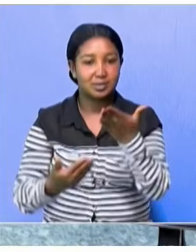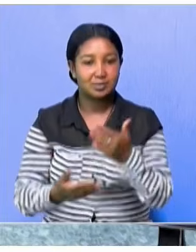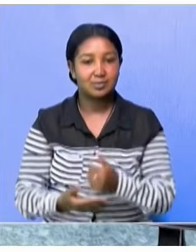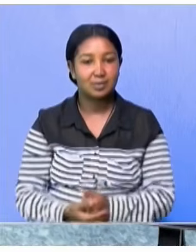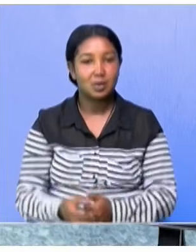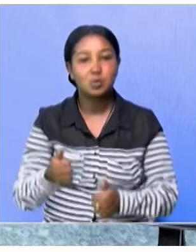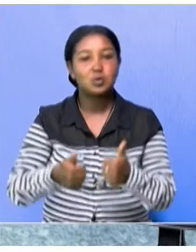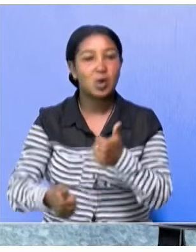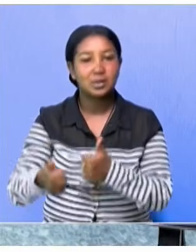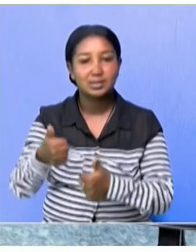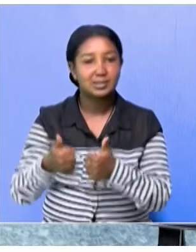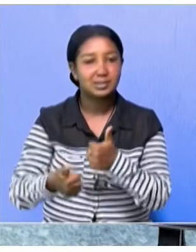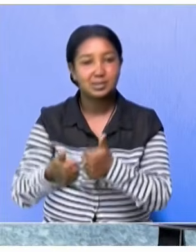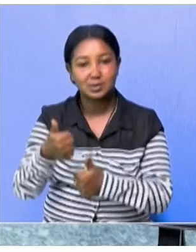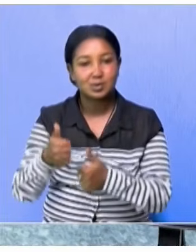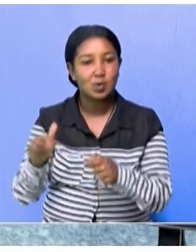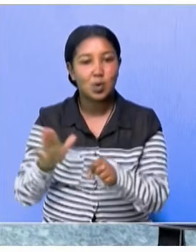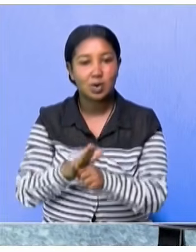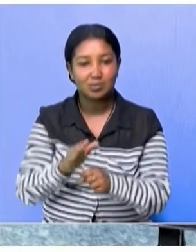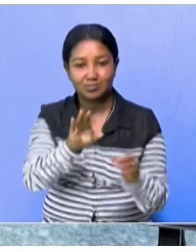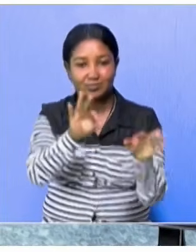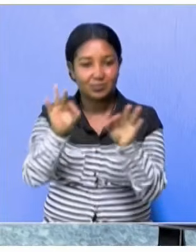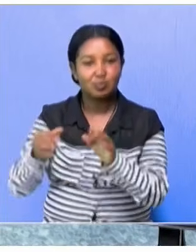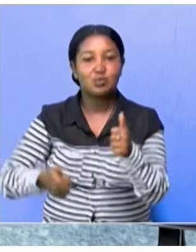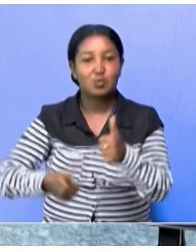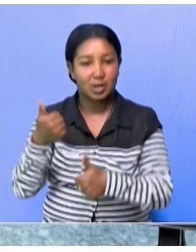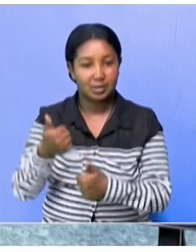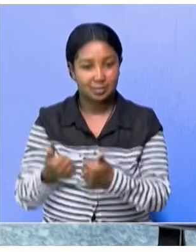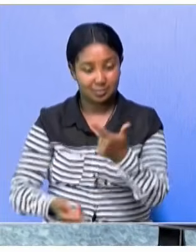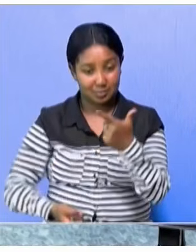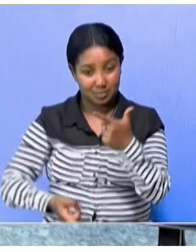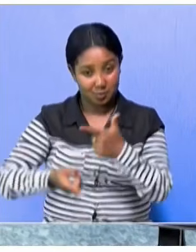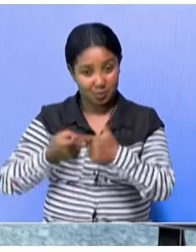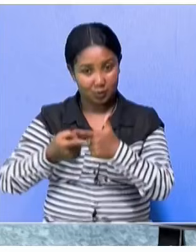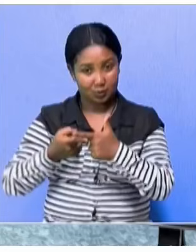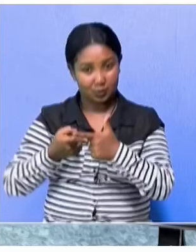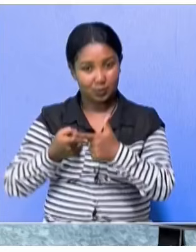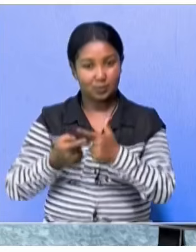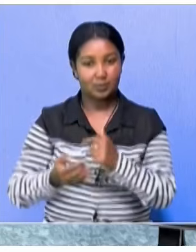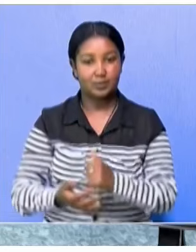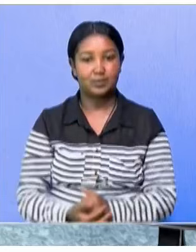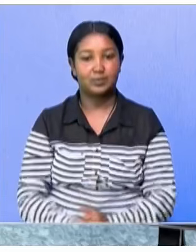Blank. Which one is, what do you think is correct? Number 2.